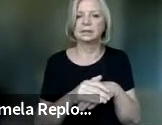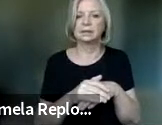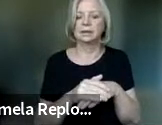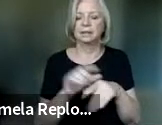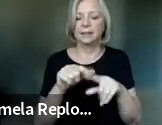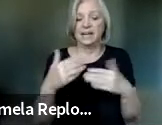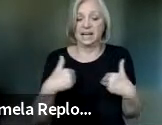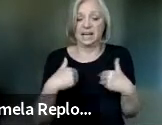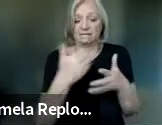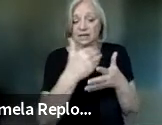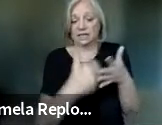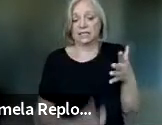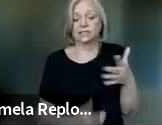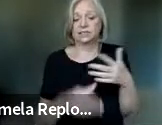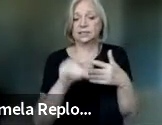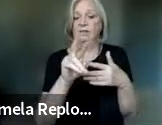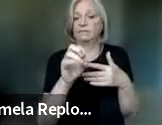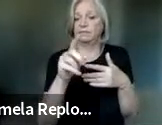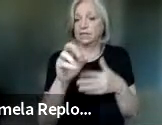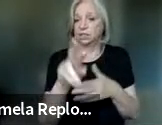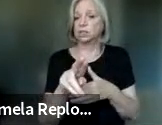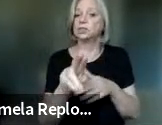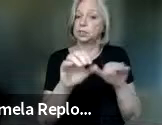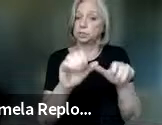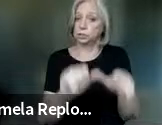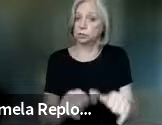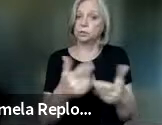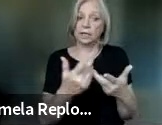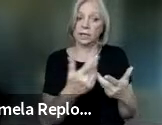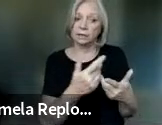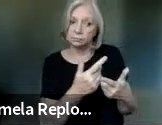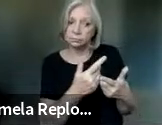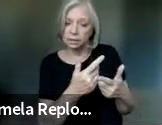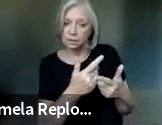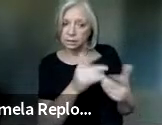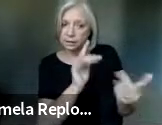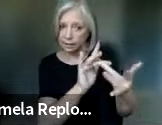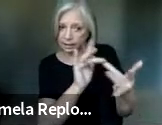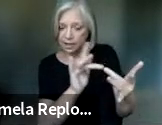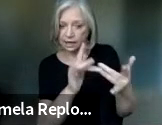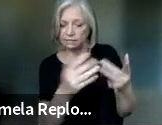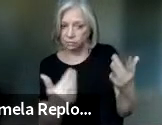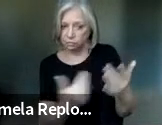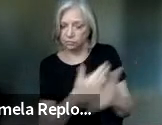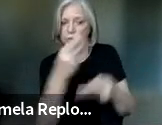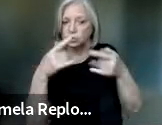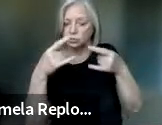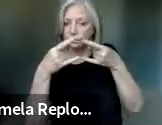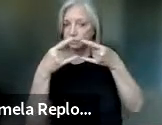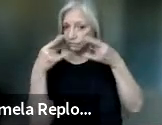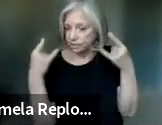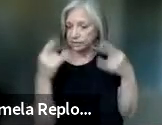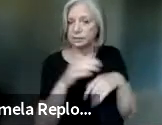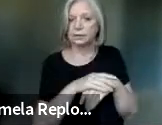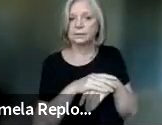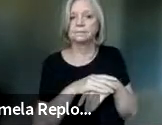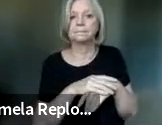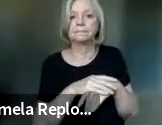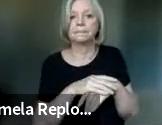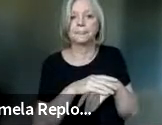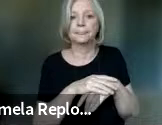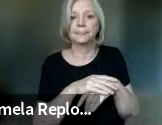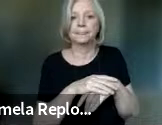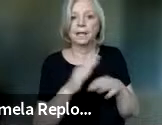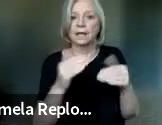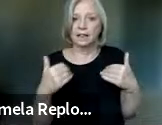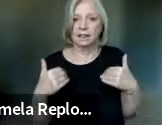get respirators from, and the respirator training video is up at this link. I know there was a question about that. They